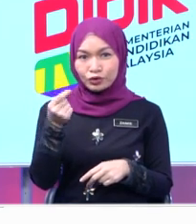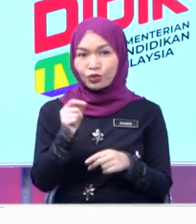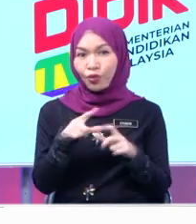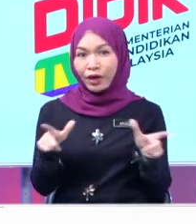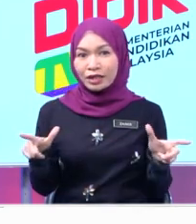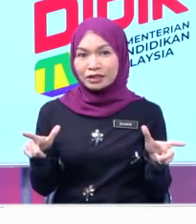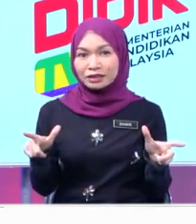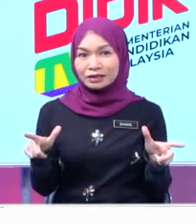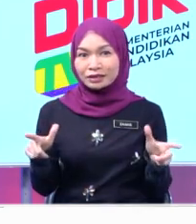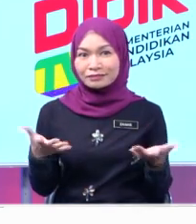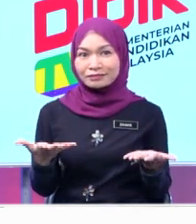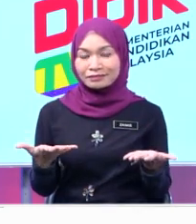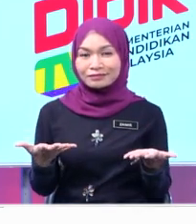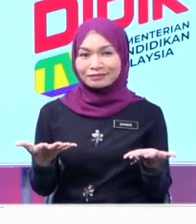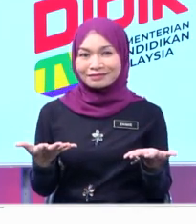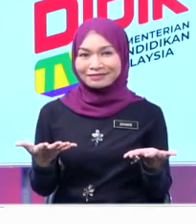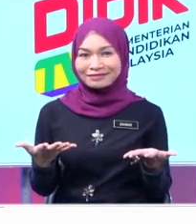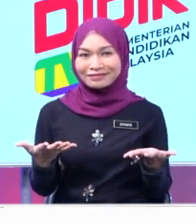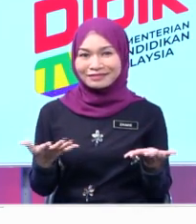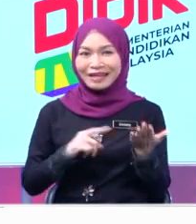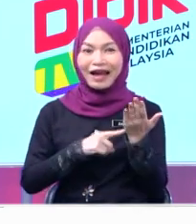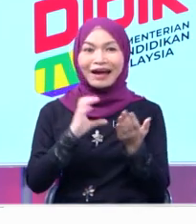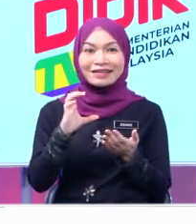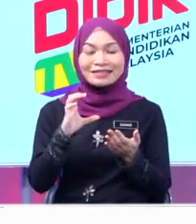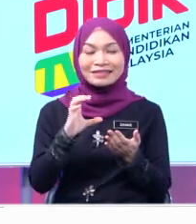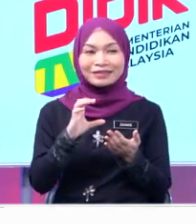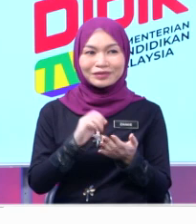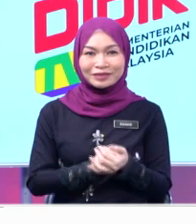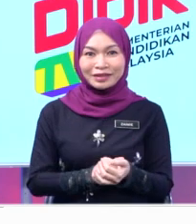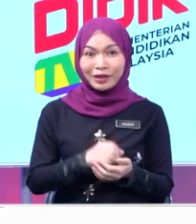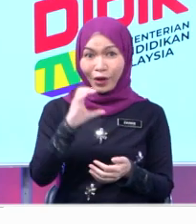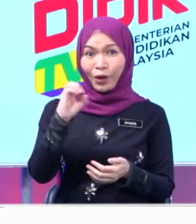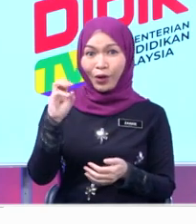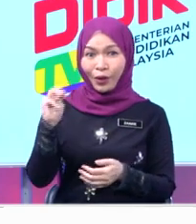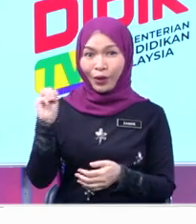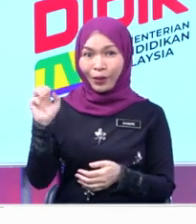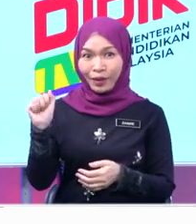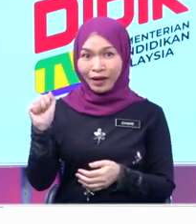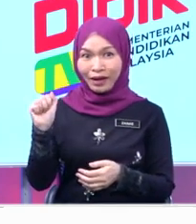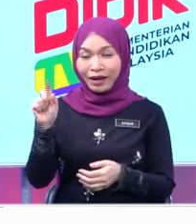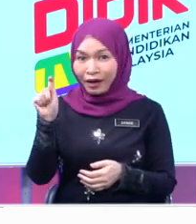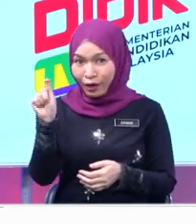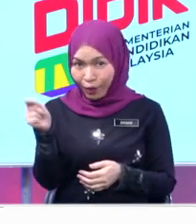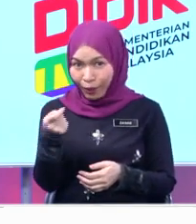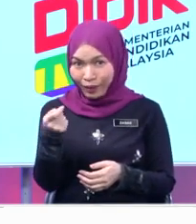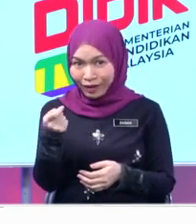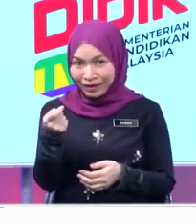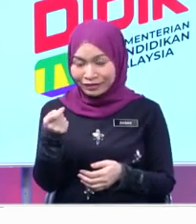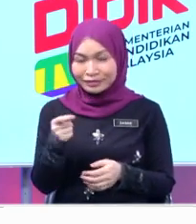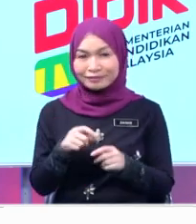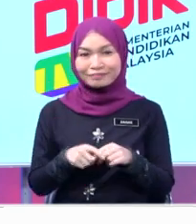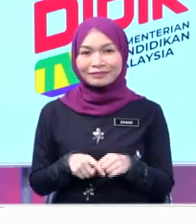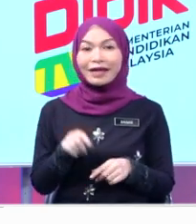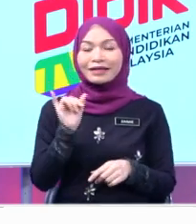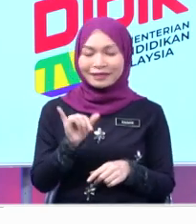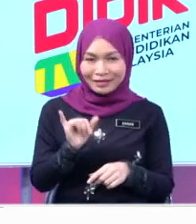Teacher, can I try? Yes. Is it the comma? Yes, that's correct. Okay, so when you put a comma after the phrase let's